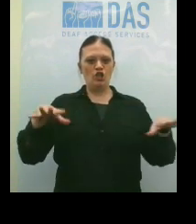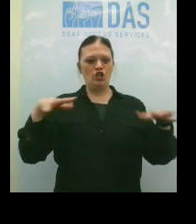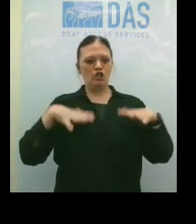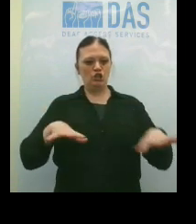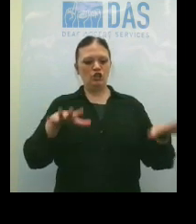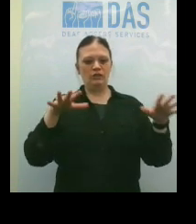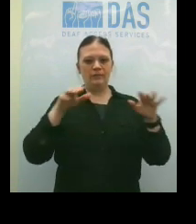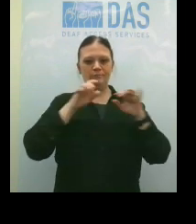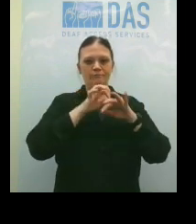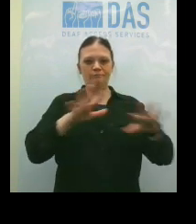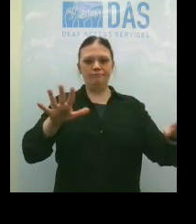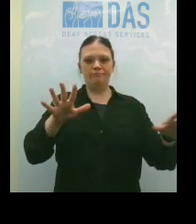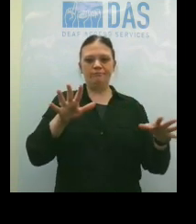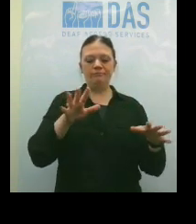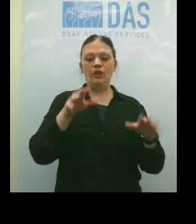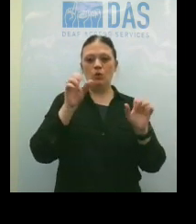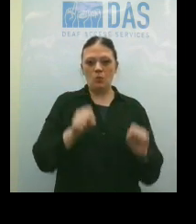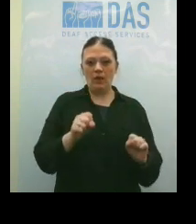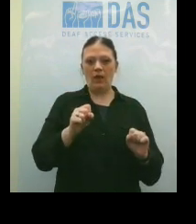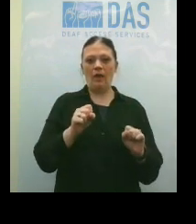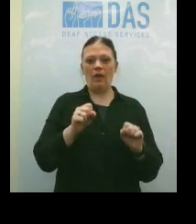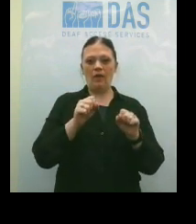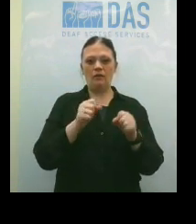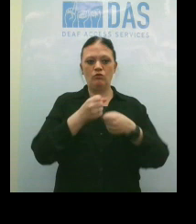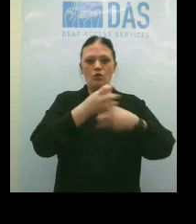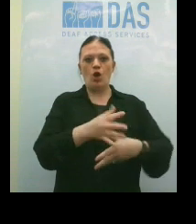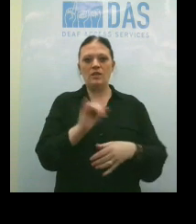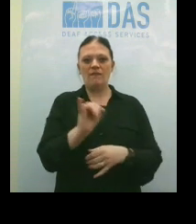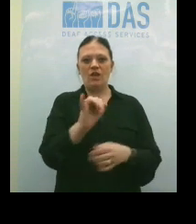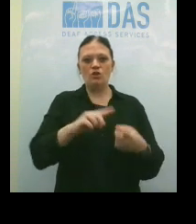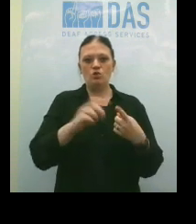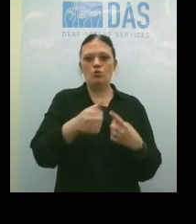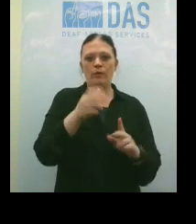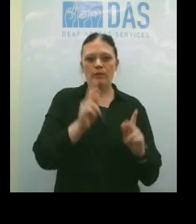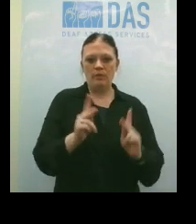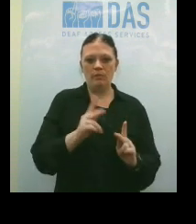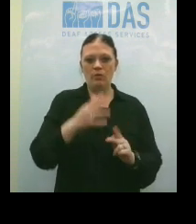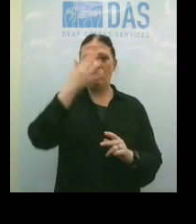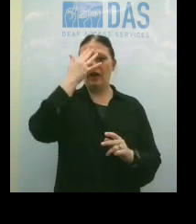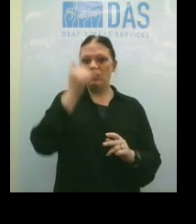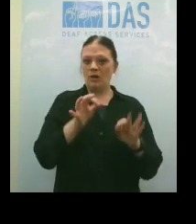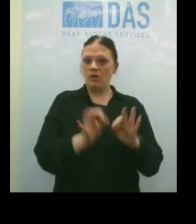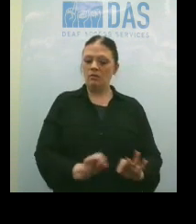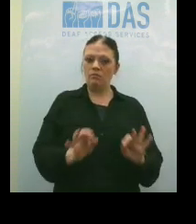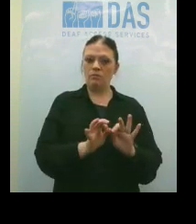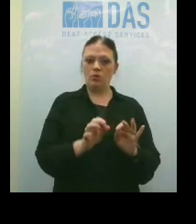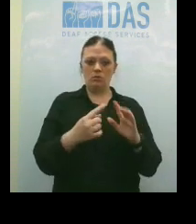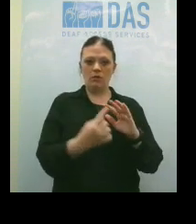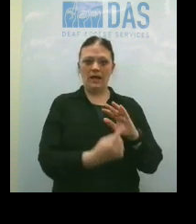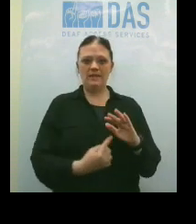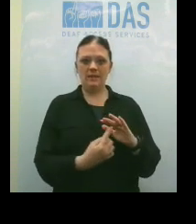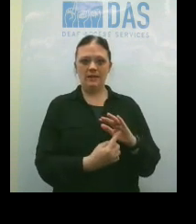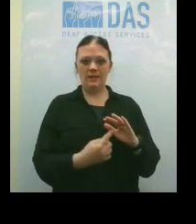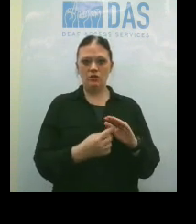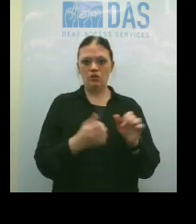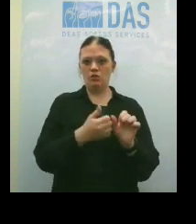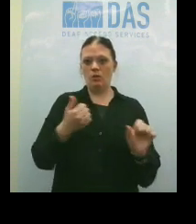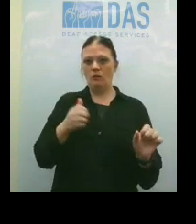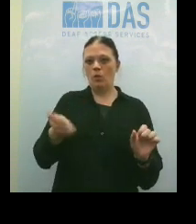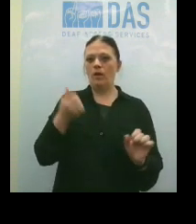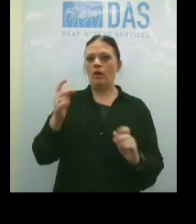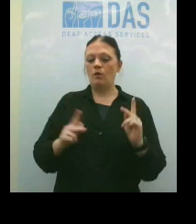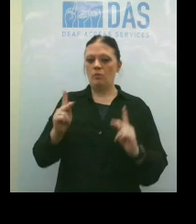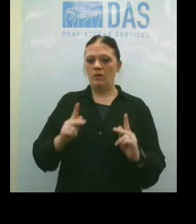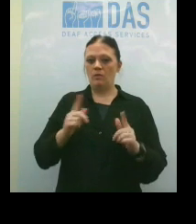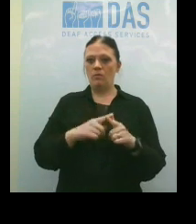to infect other people, and that's why it's really important that we put you in isolation, you stay away from other people to break